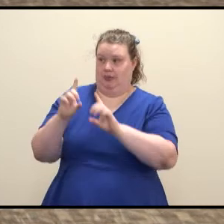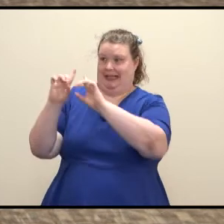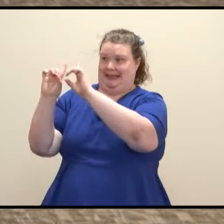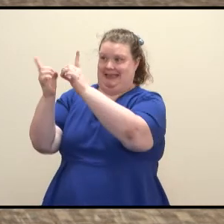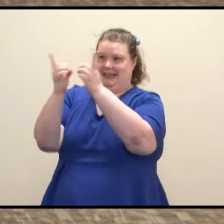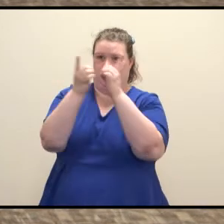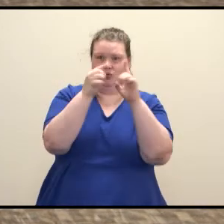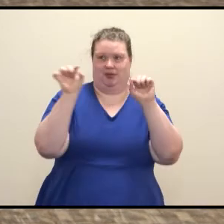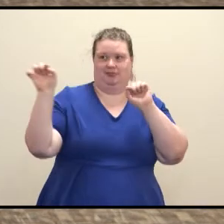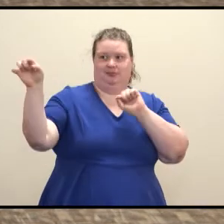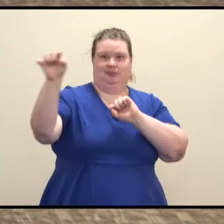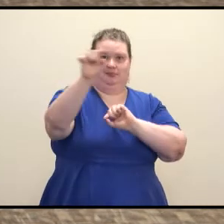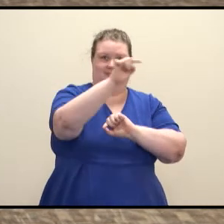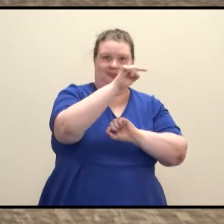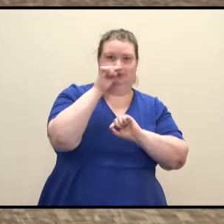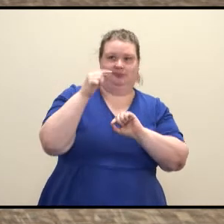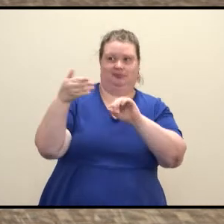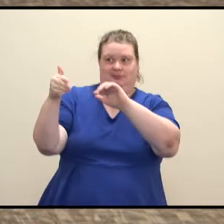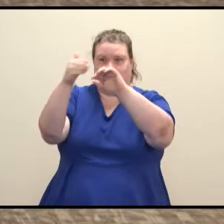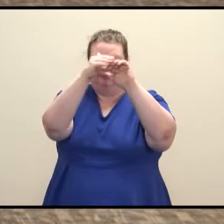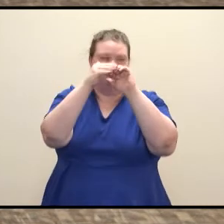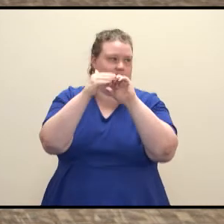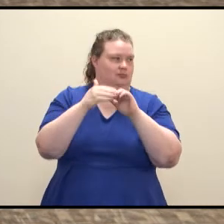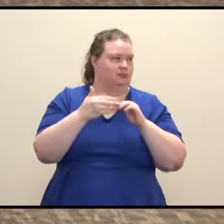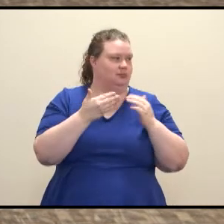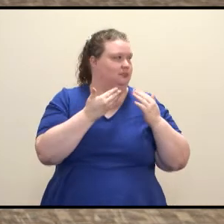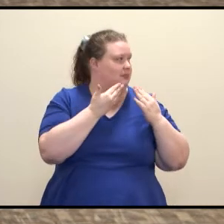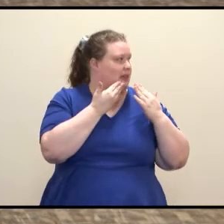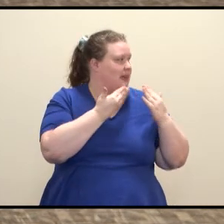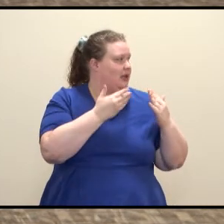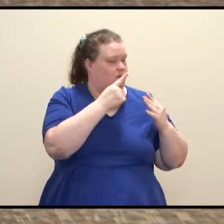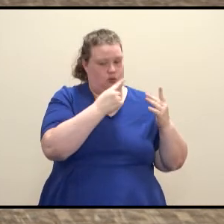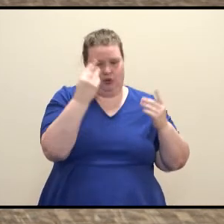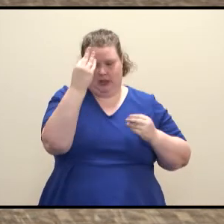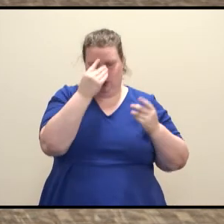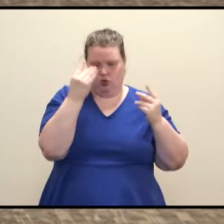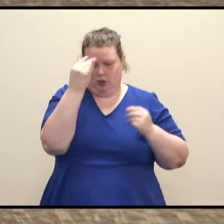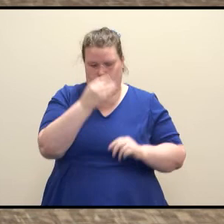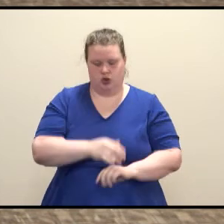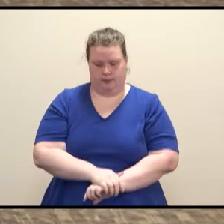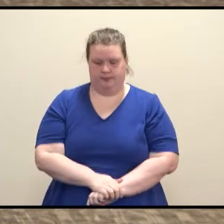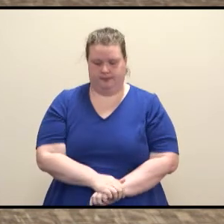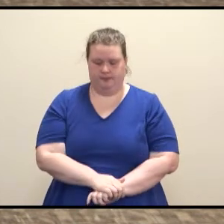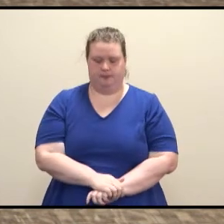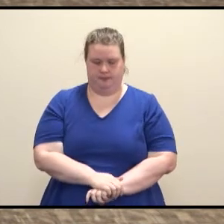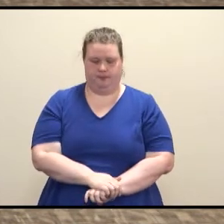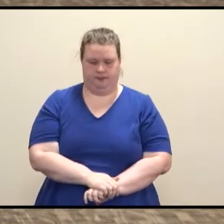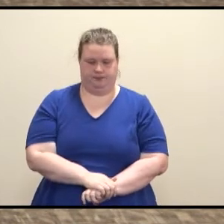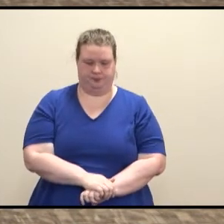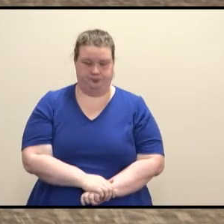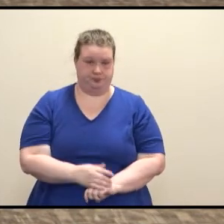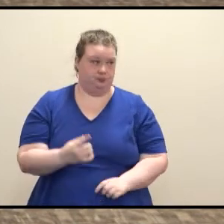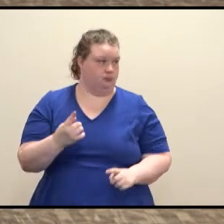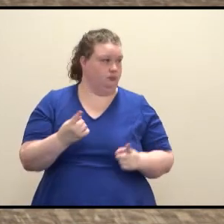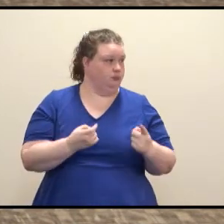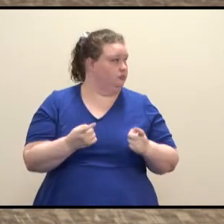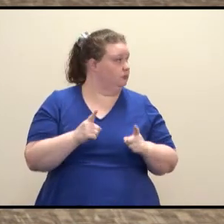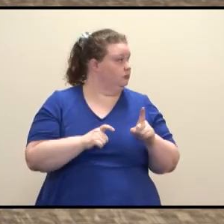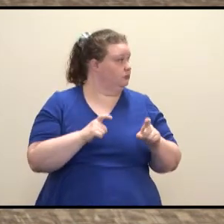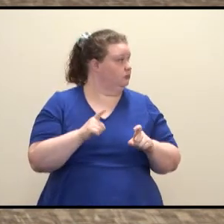have, and just appreciate your consideration of this for our employees. Are there any